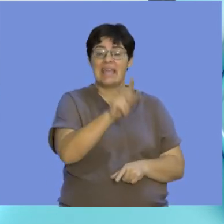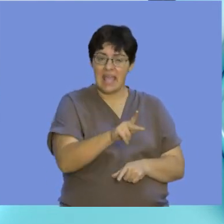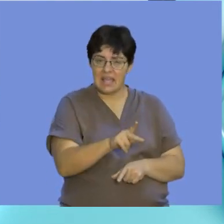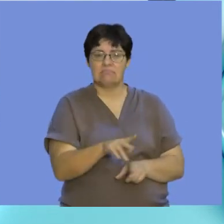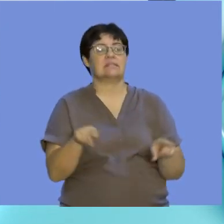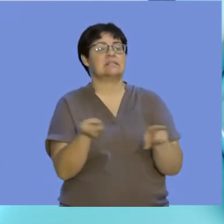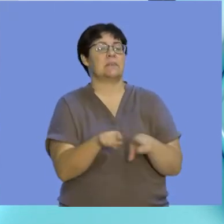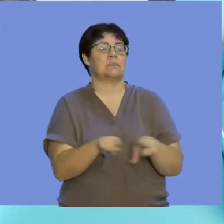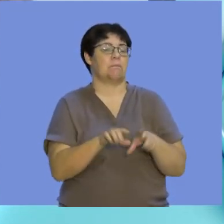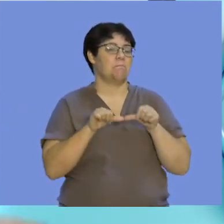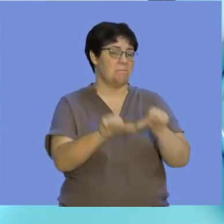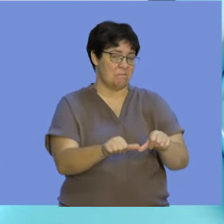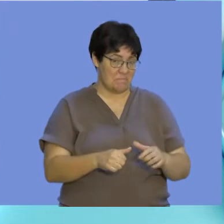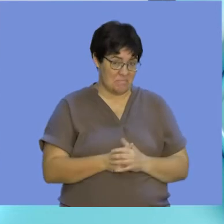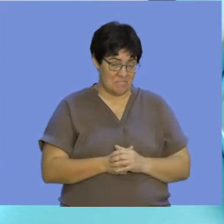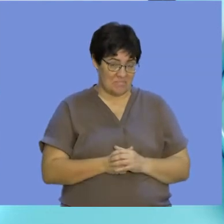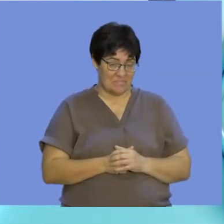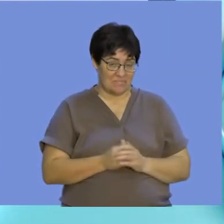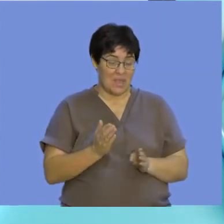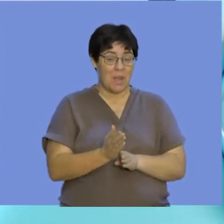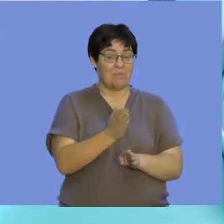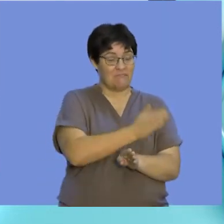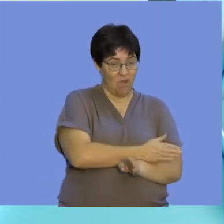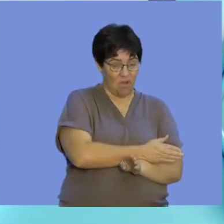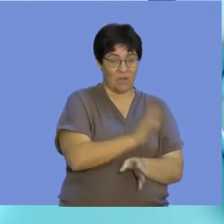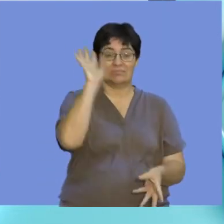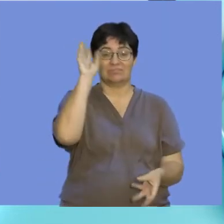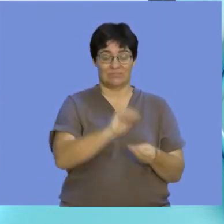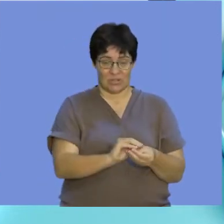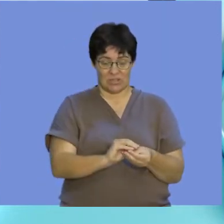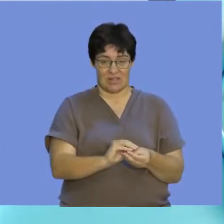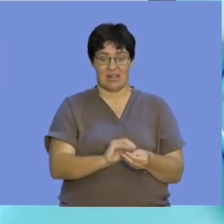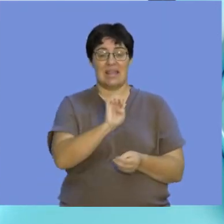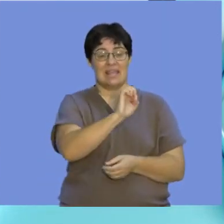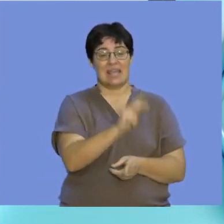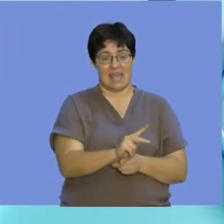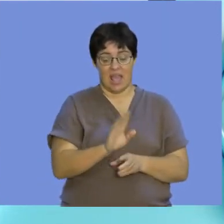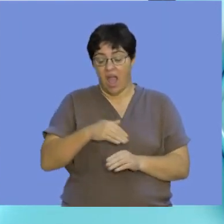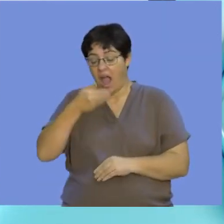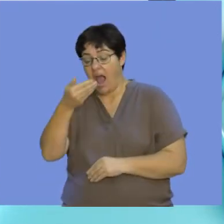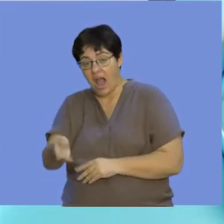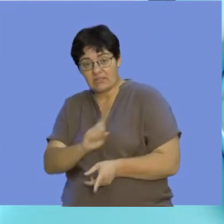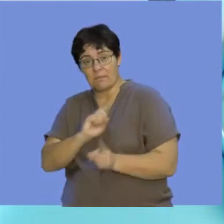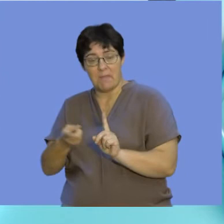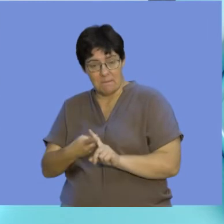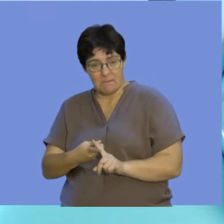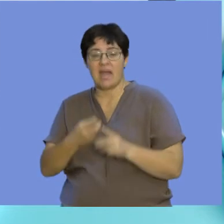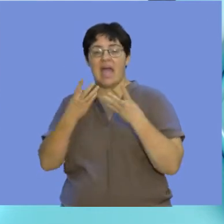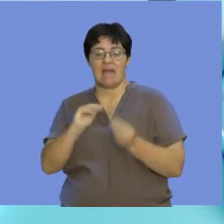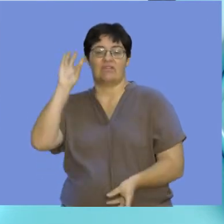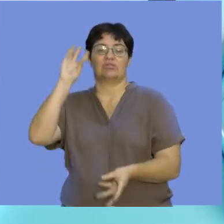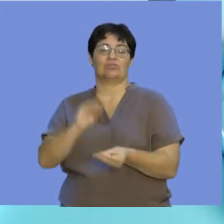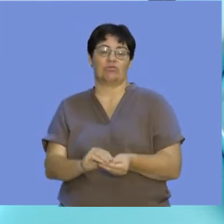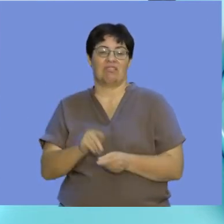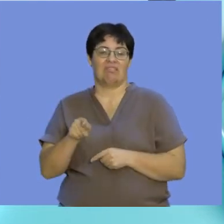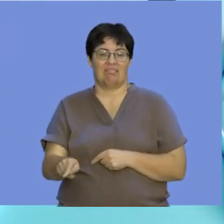same. So before the collision, we had a total kinetic energy. After the collision, we have a total kinetic energy, and it